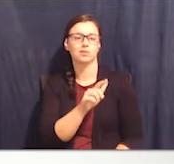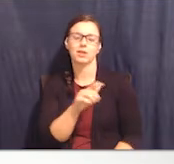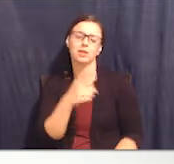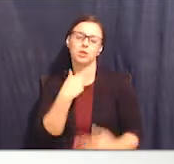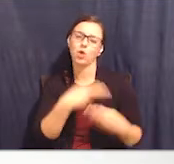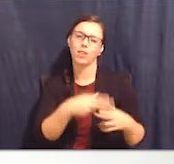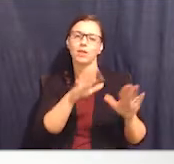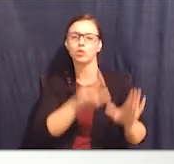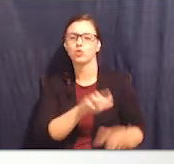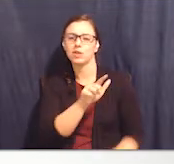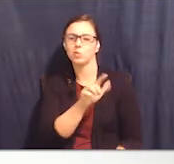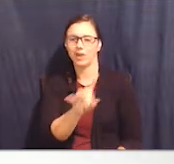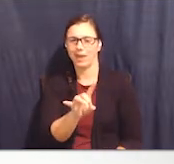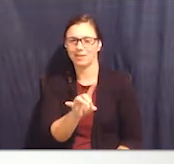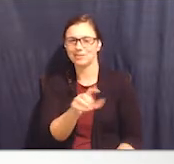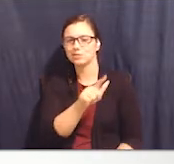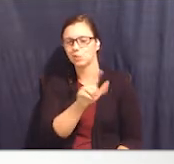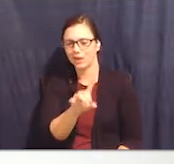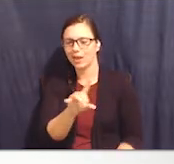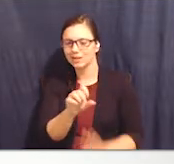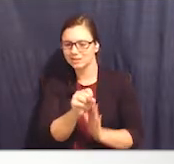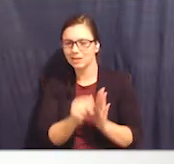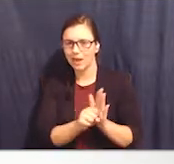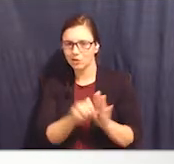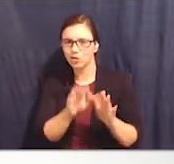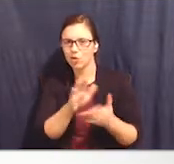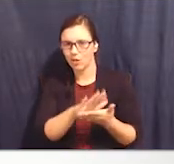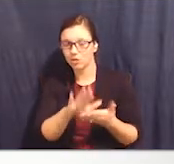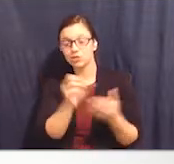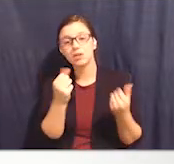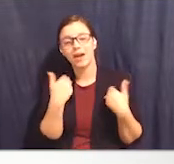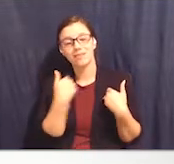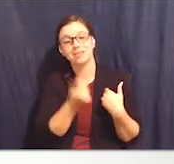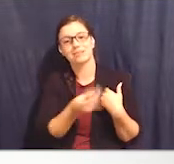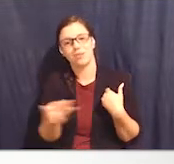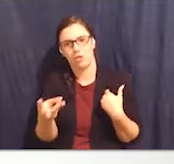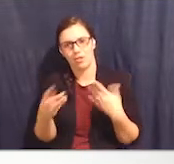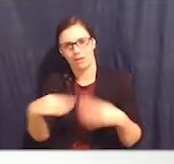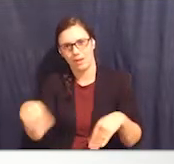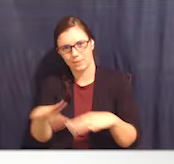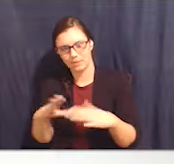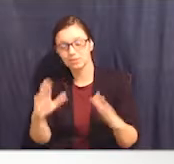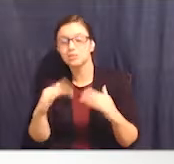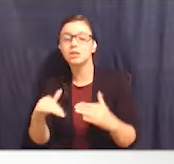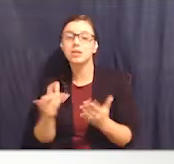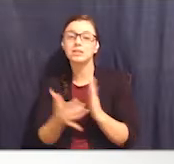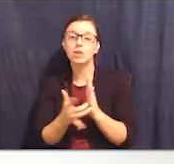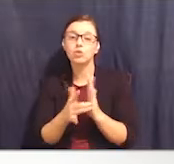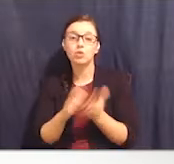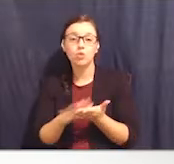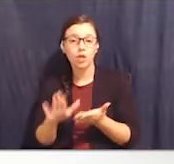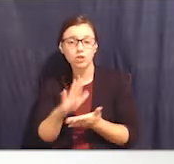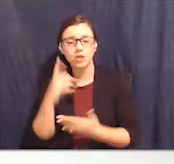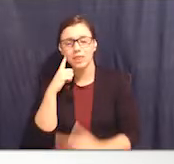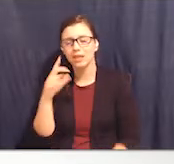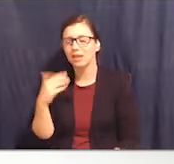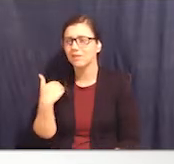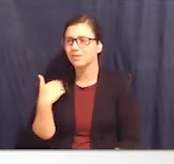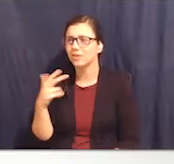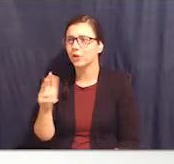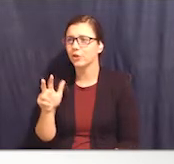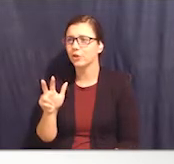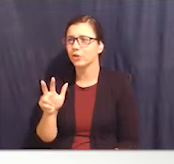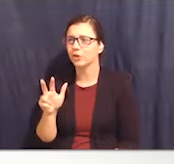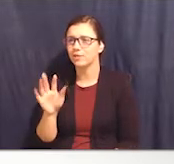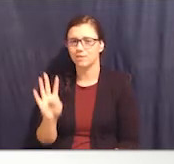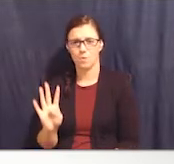disabilities attending in person. These are not online programs. They are programs intended to be on the campus. Now, have they been